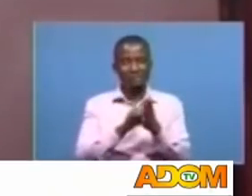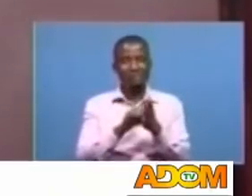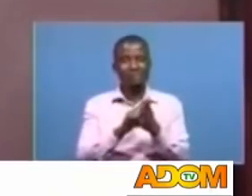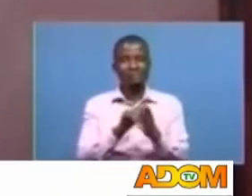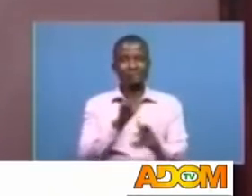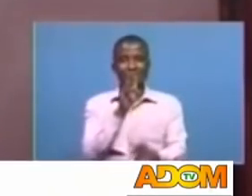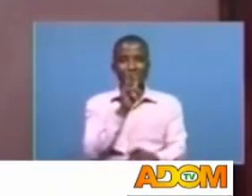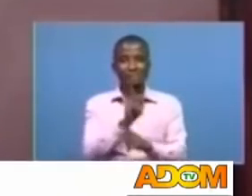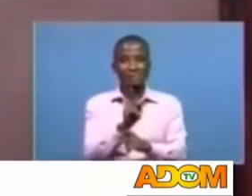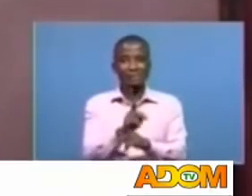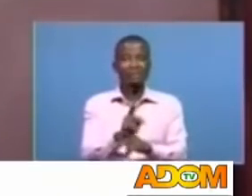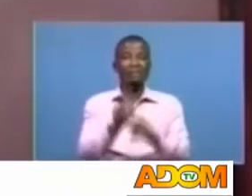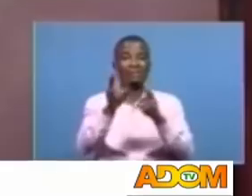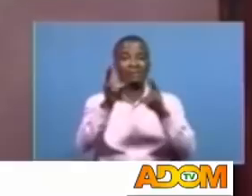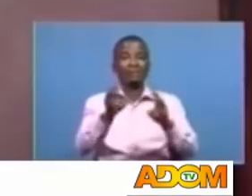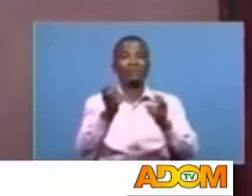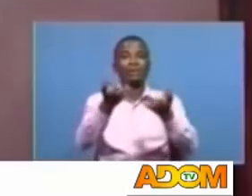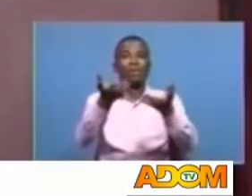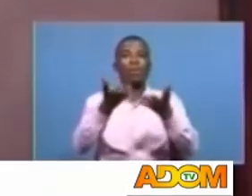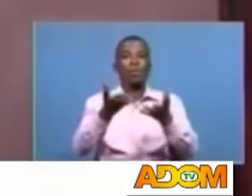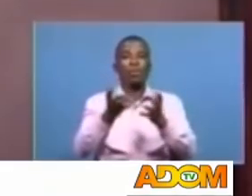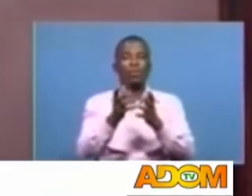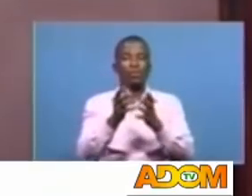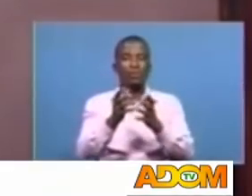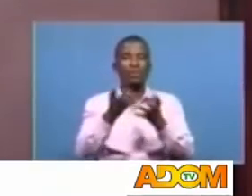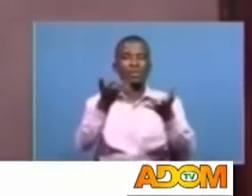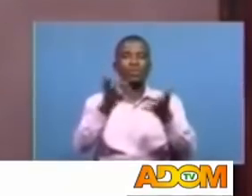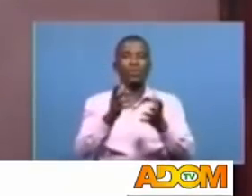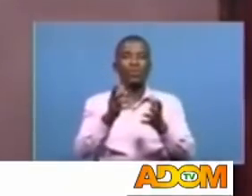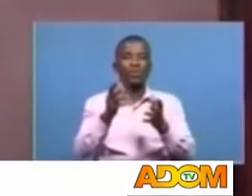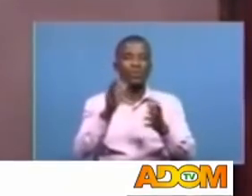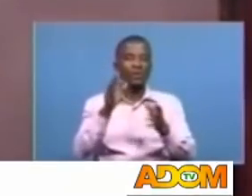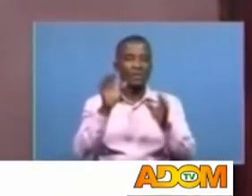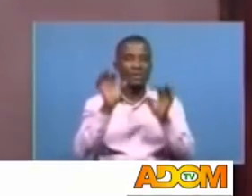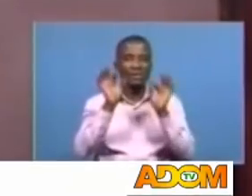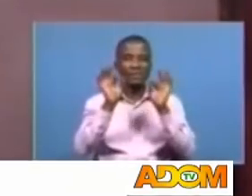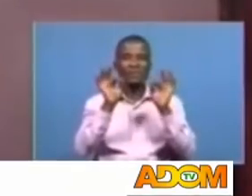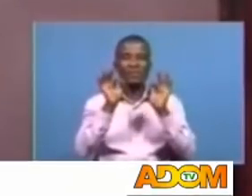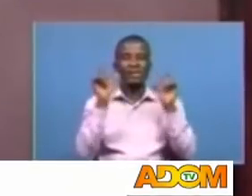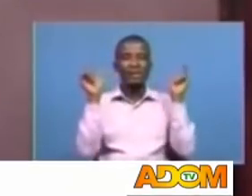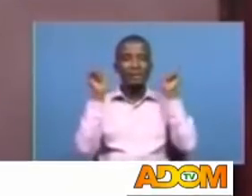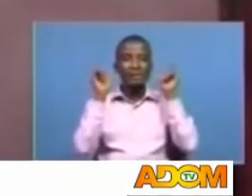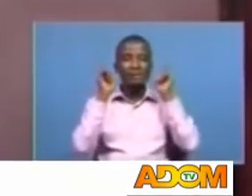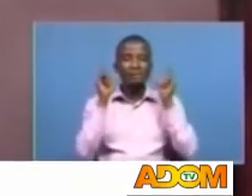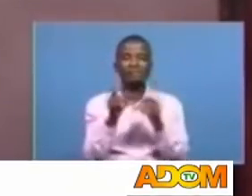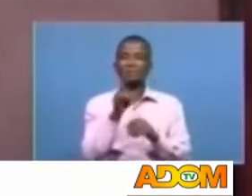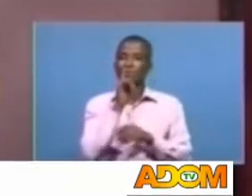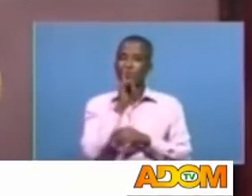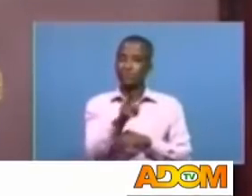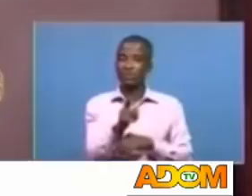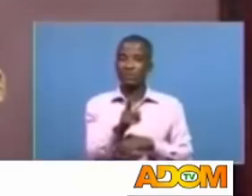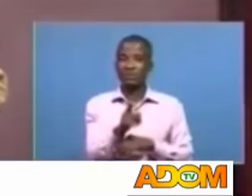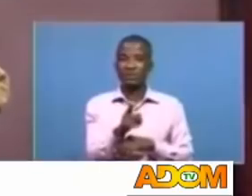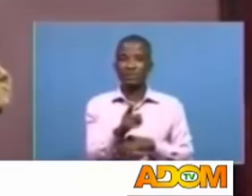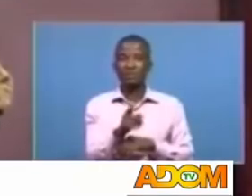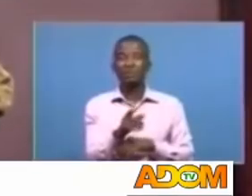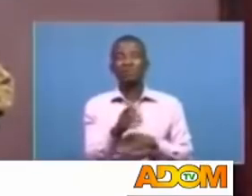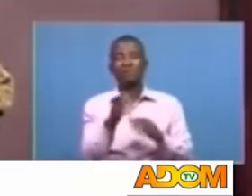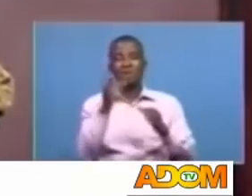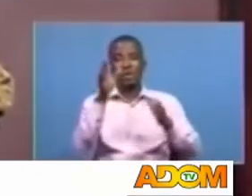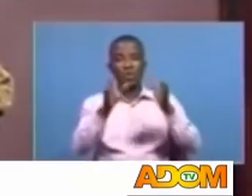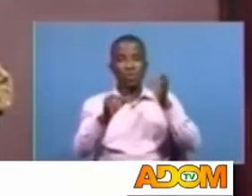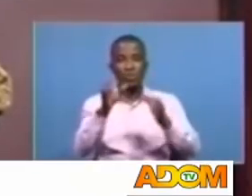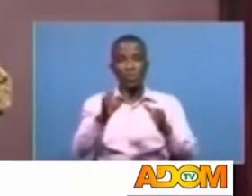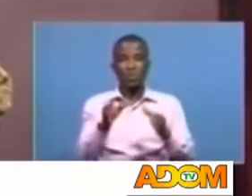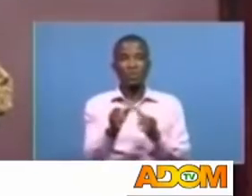sustains their claim that their right to fair hearing has been breached. Indeed, this court